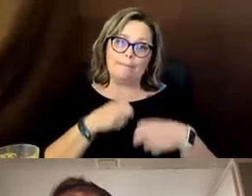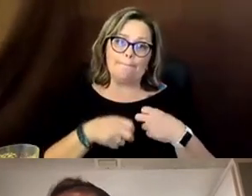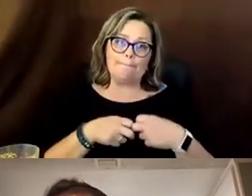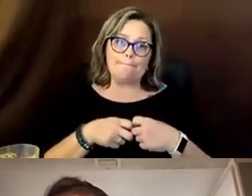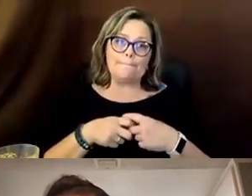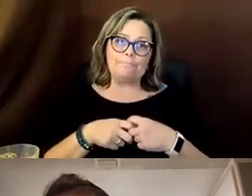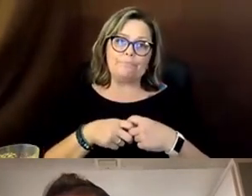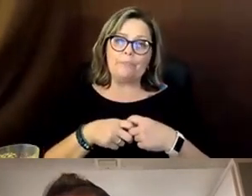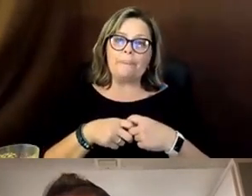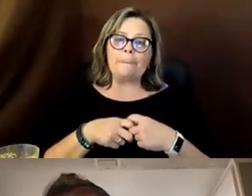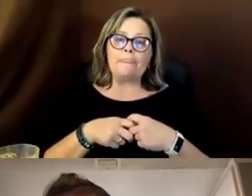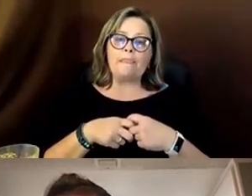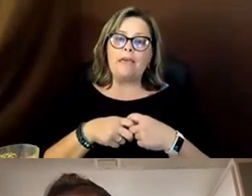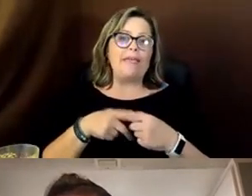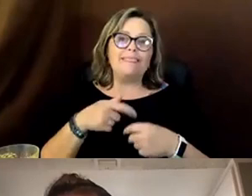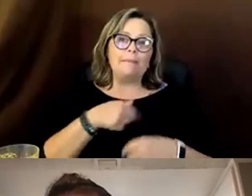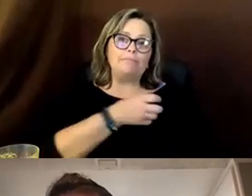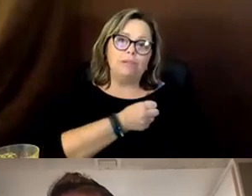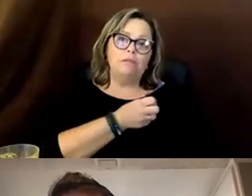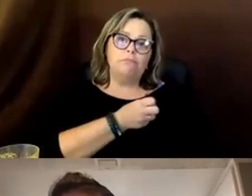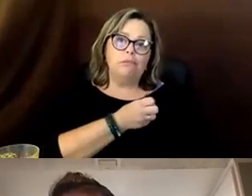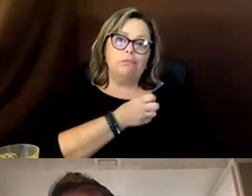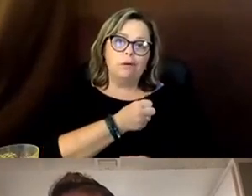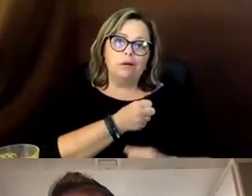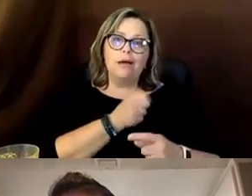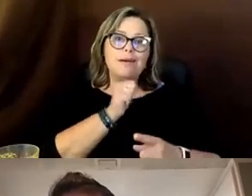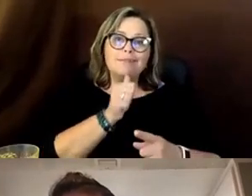enough oxygen to her brain is what they think.